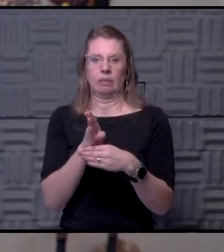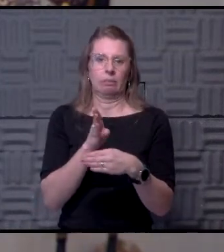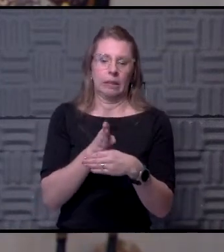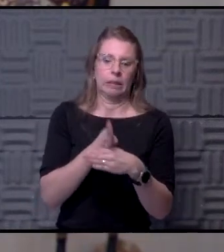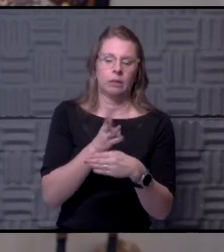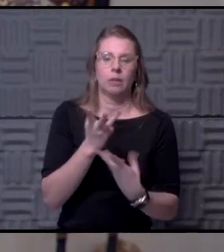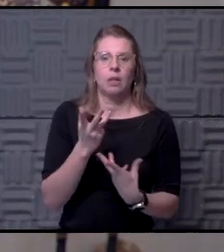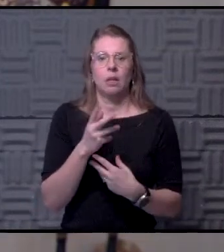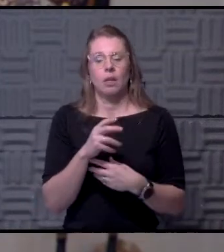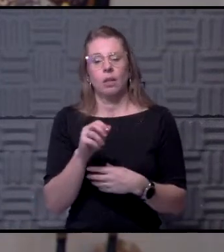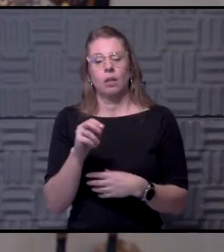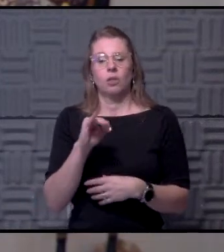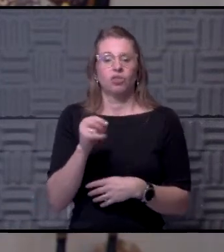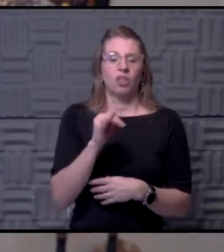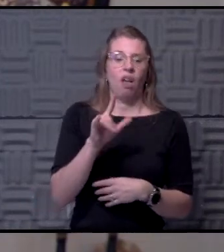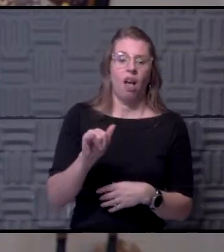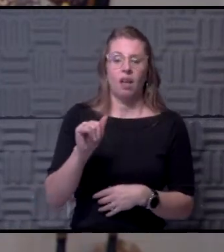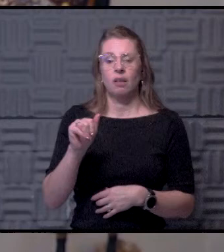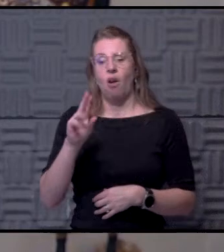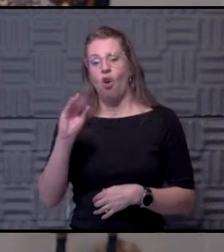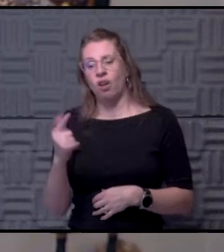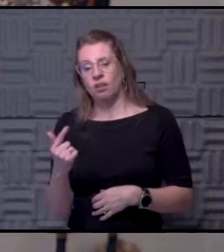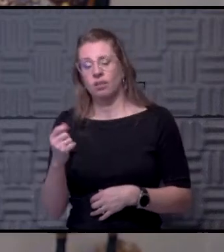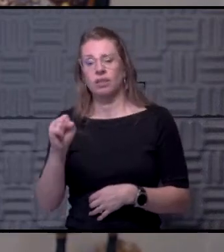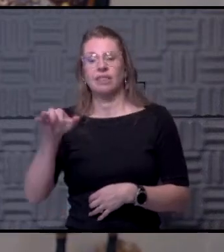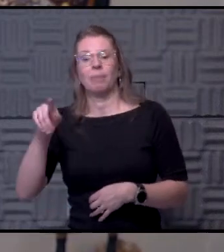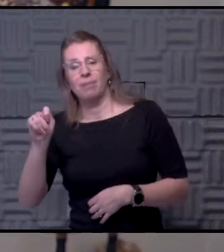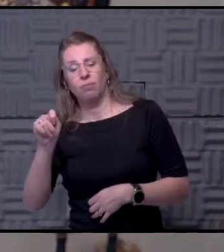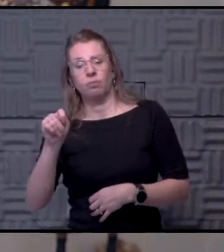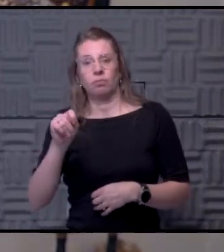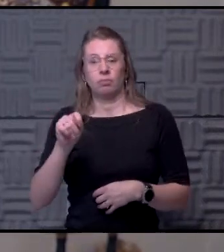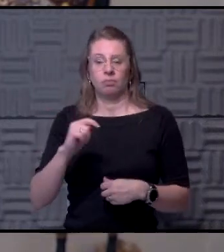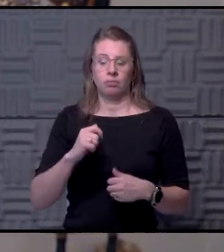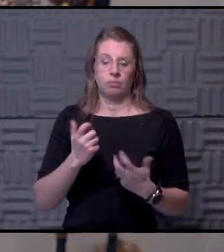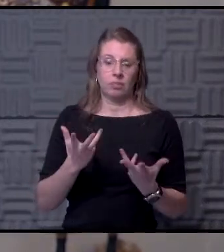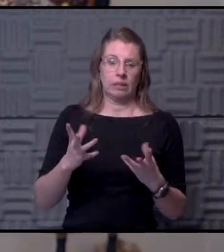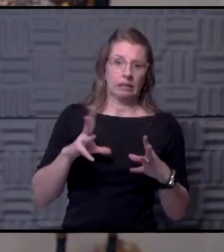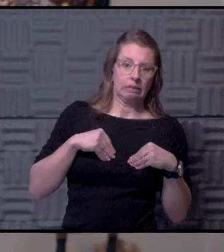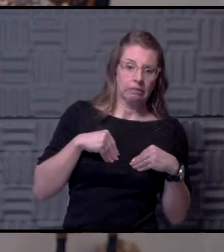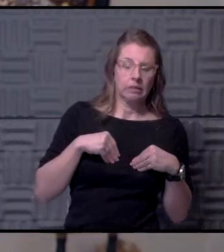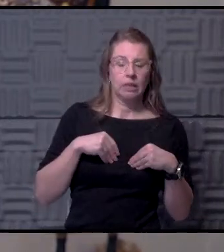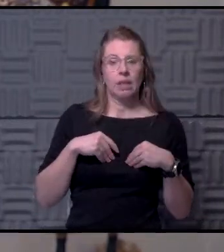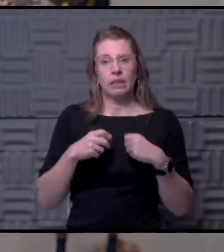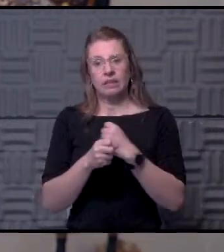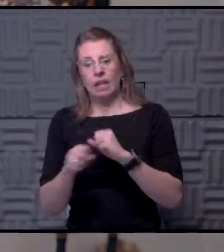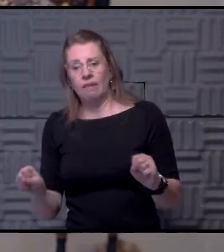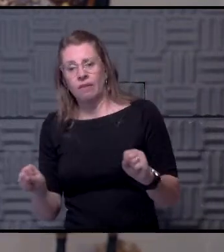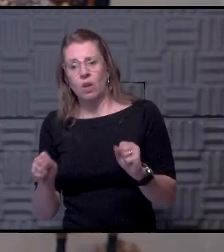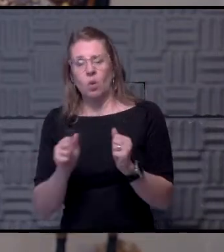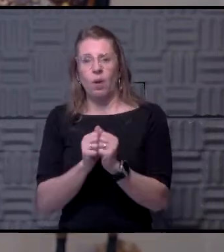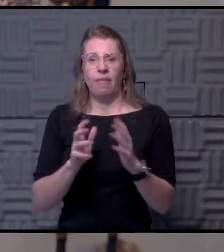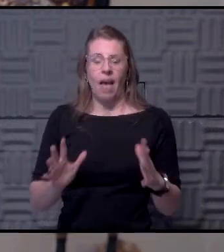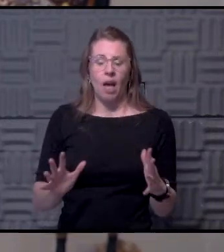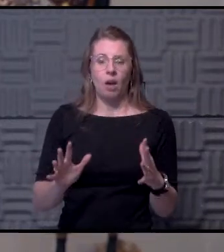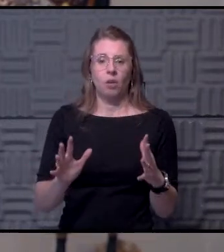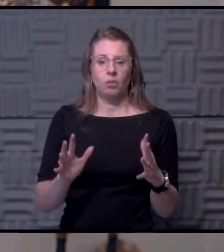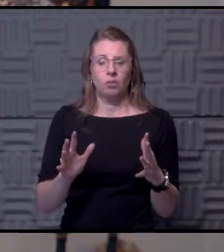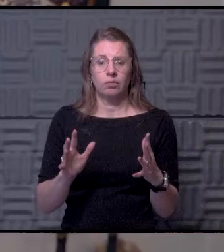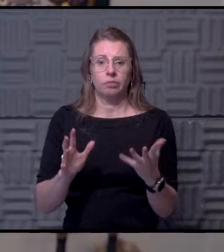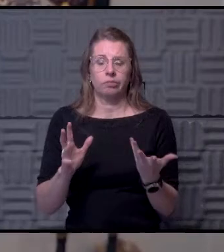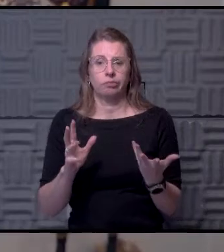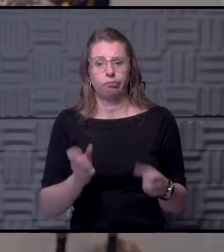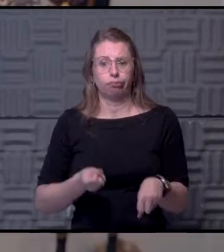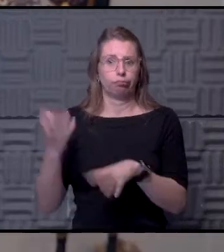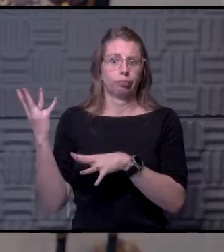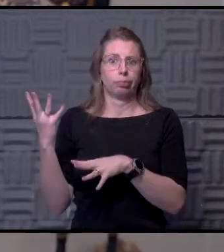July, August, September, but I think what is it we can live with, and what is it we can be safe? without completely throwing the baby out with